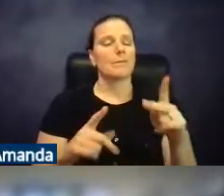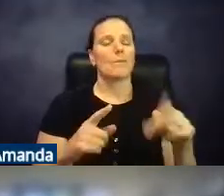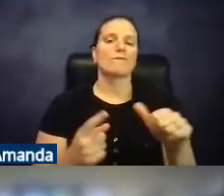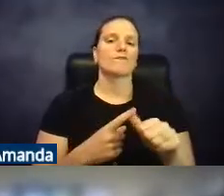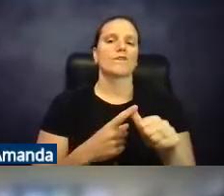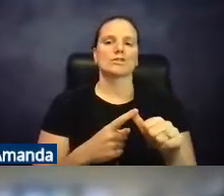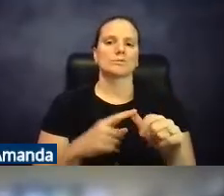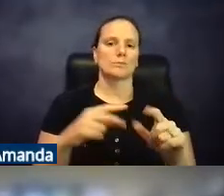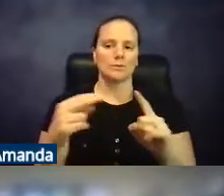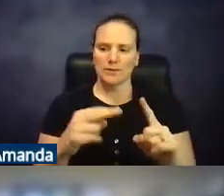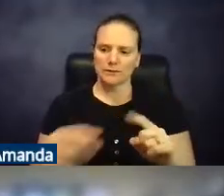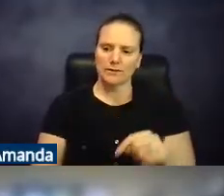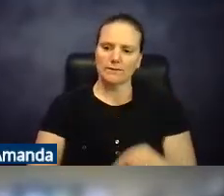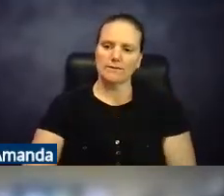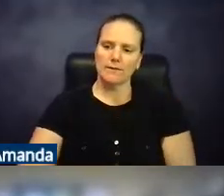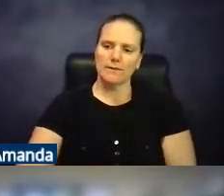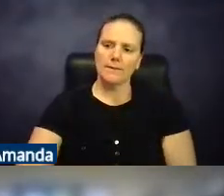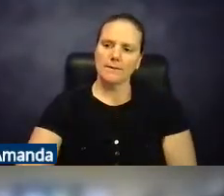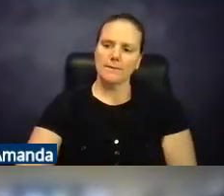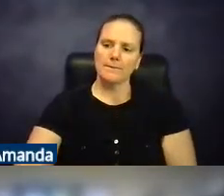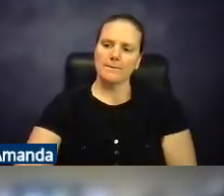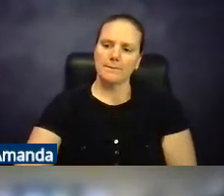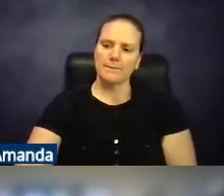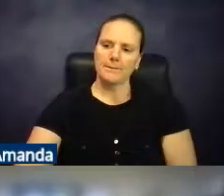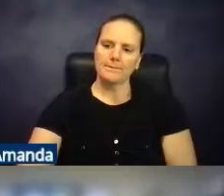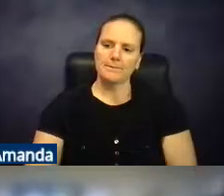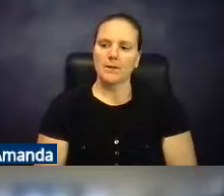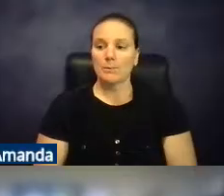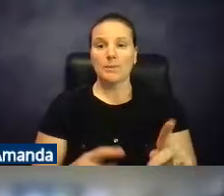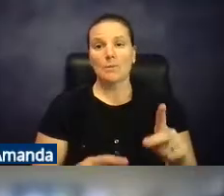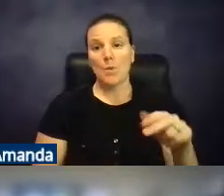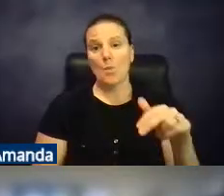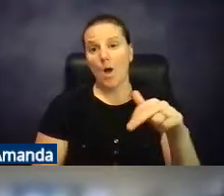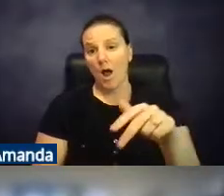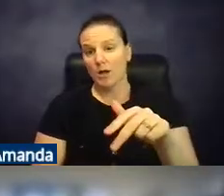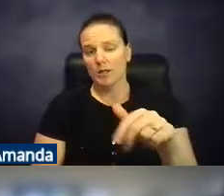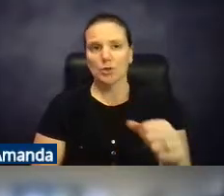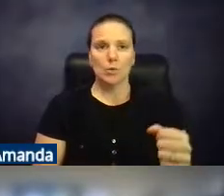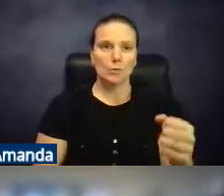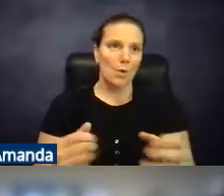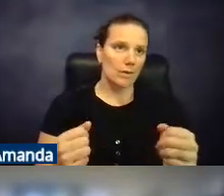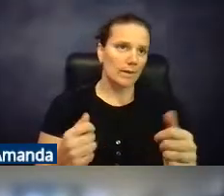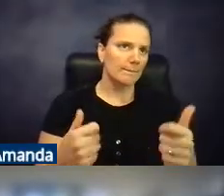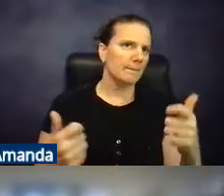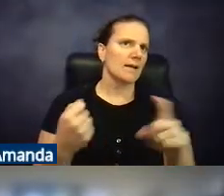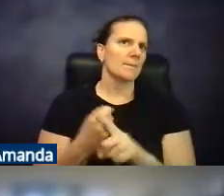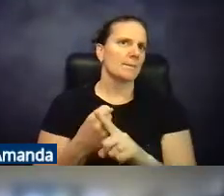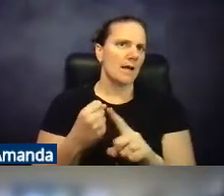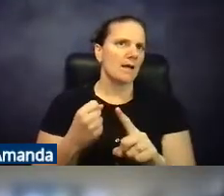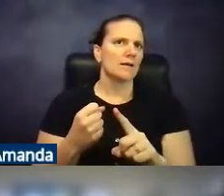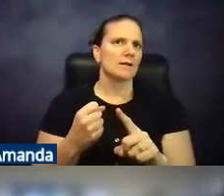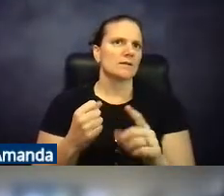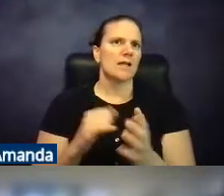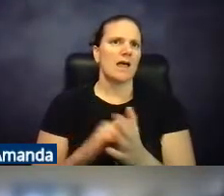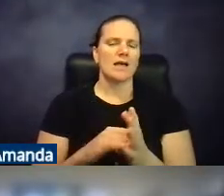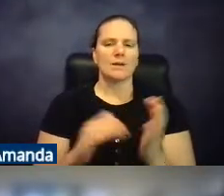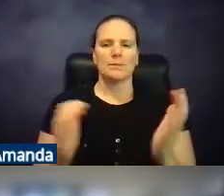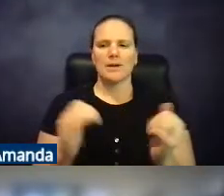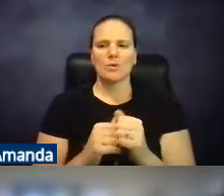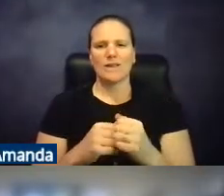perspective, those that are walking, biking, rolling have the largest impact for distance or grades. Those, as opposed to vehicles or